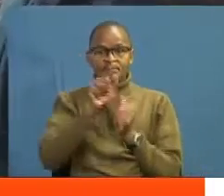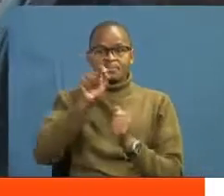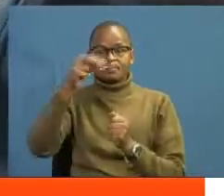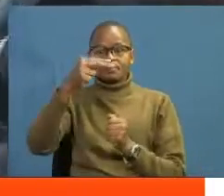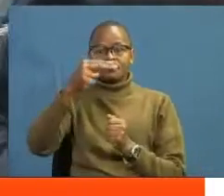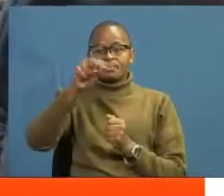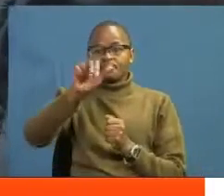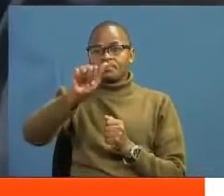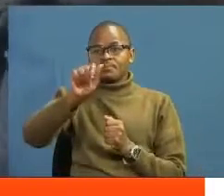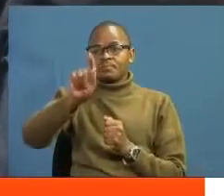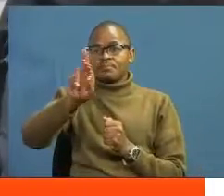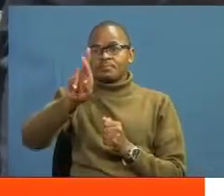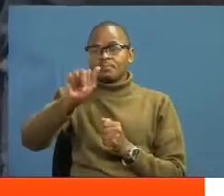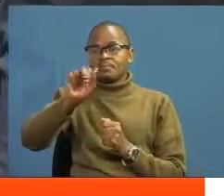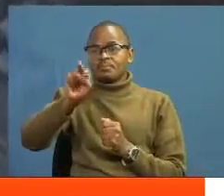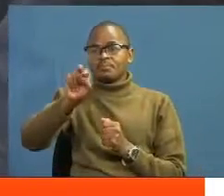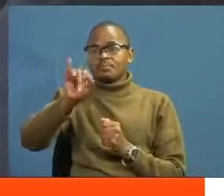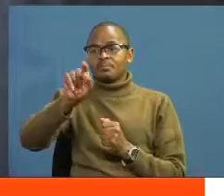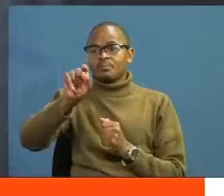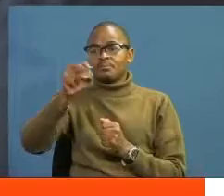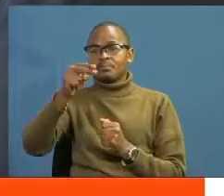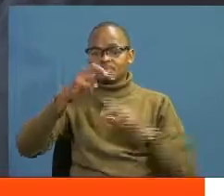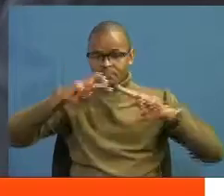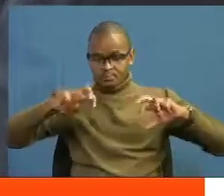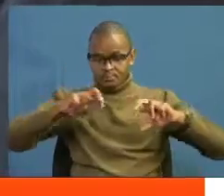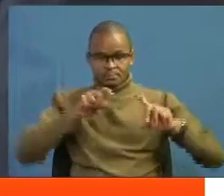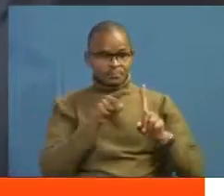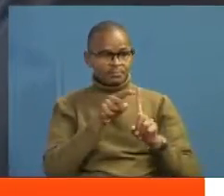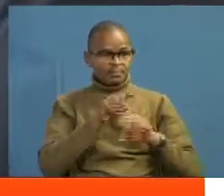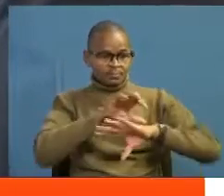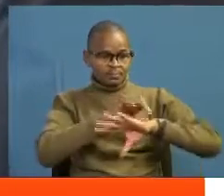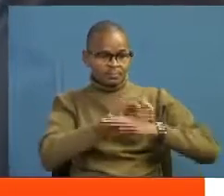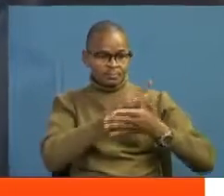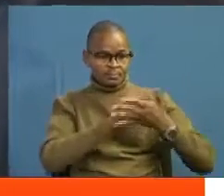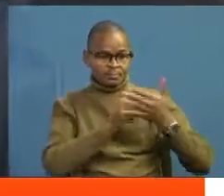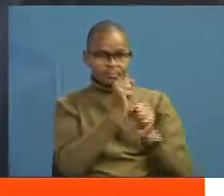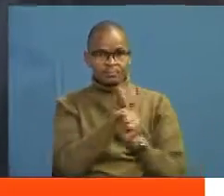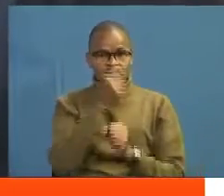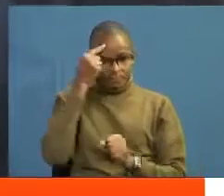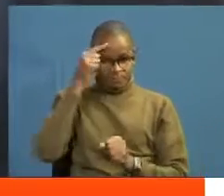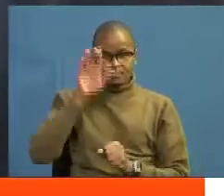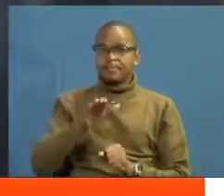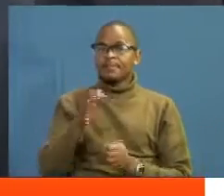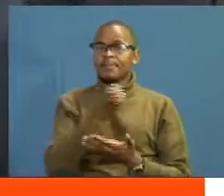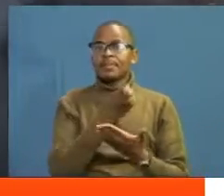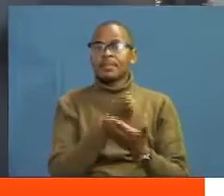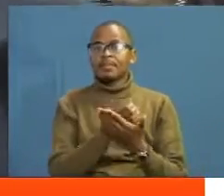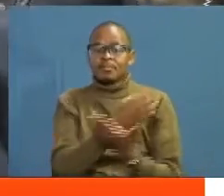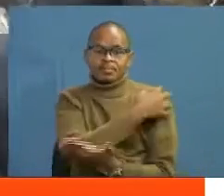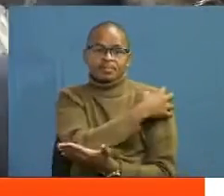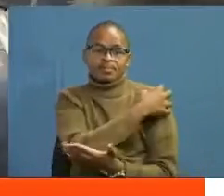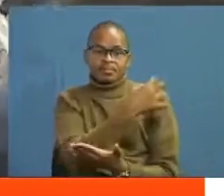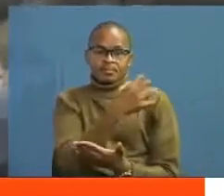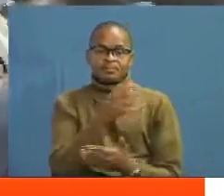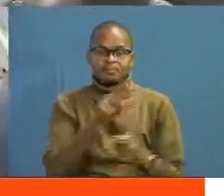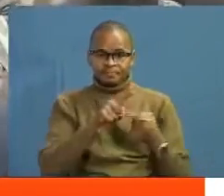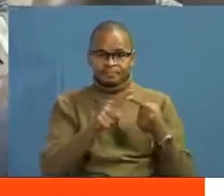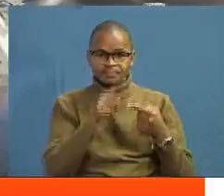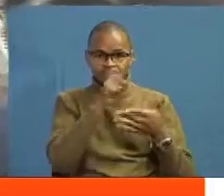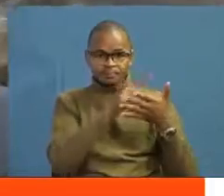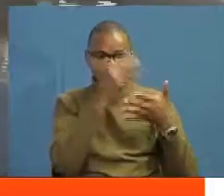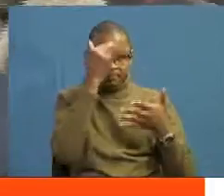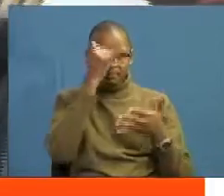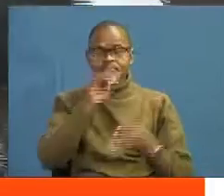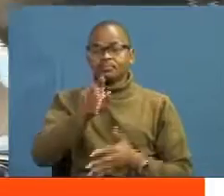Government to join hands in a research project aimed to find out what would work for women's economic empowerment. But why Tharaka